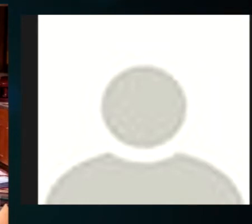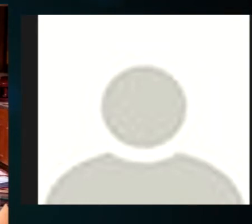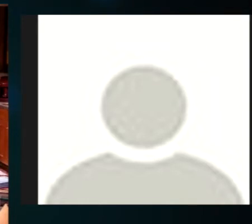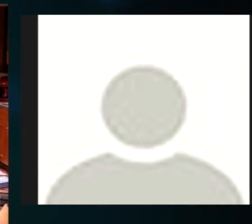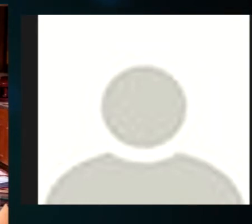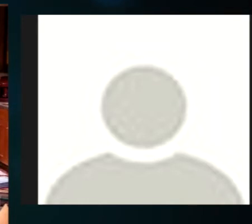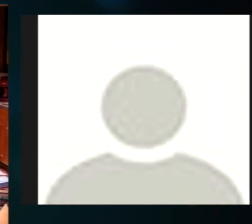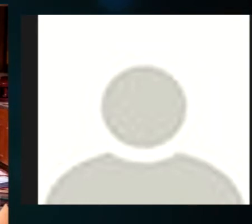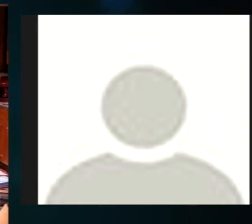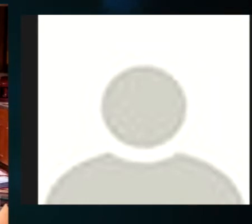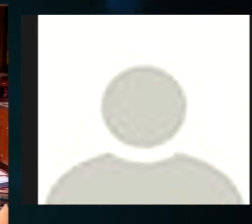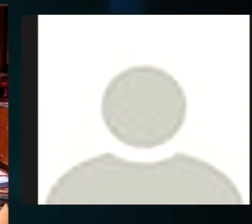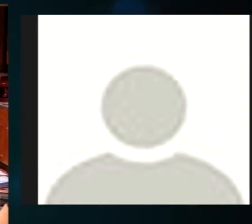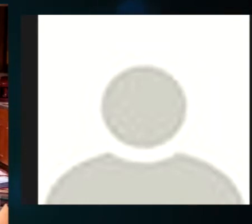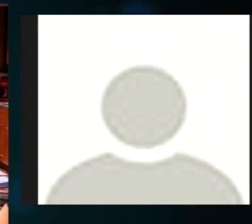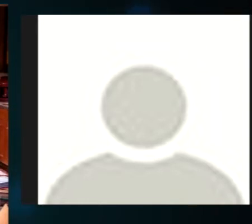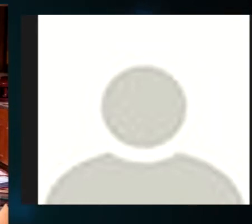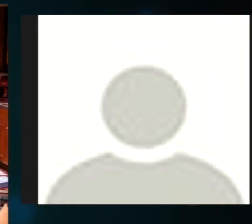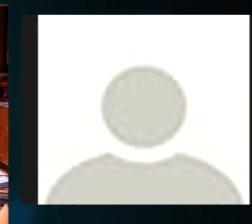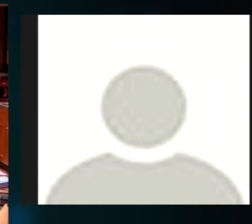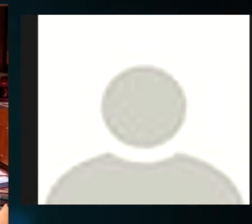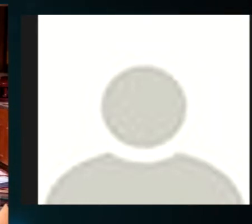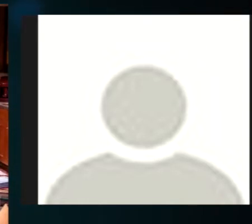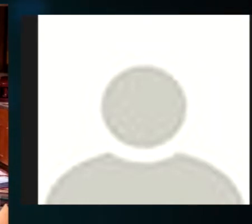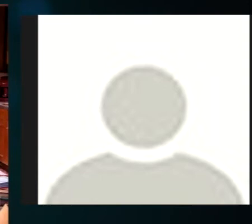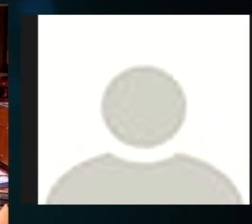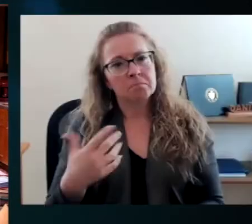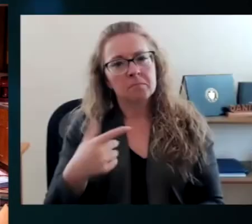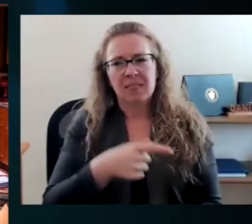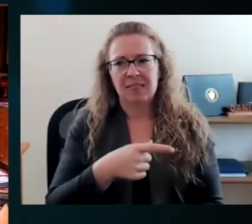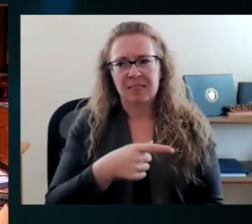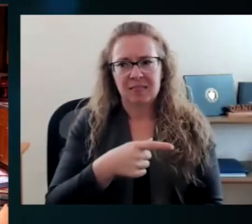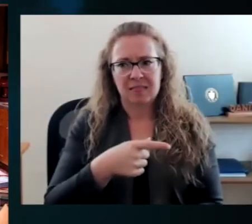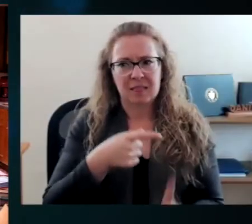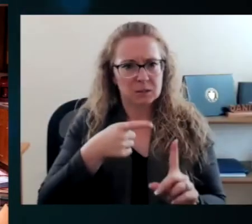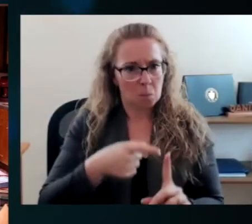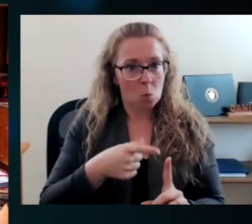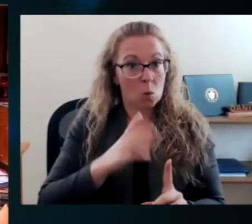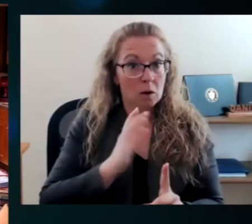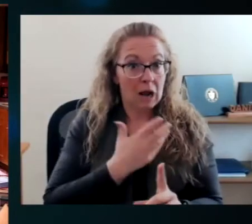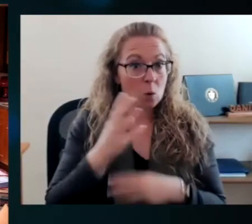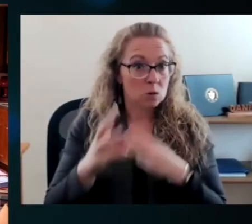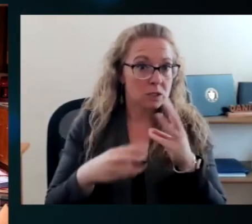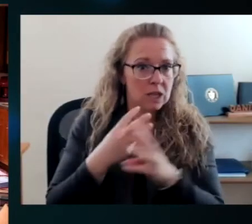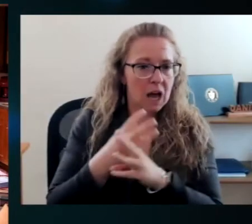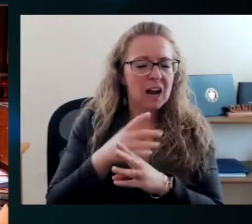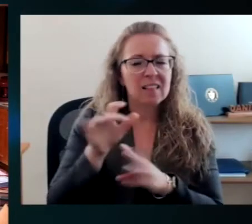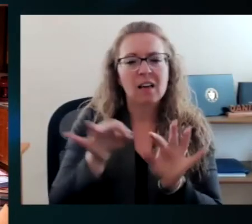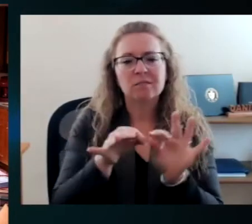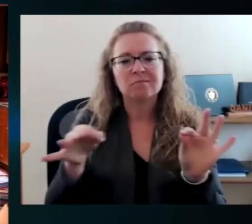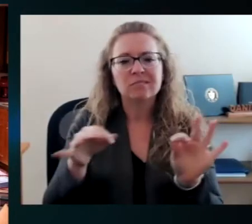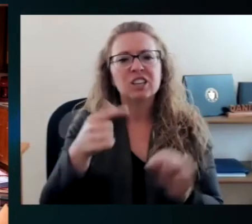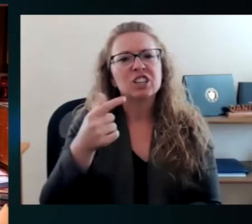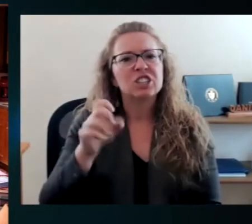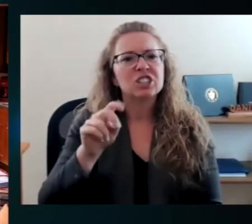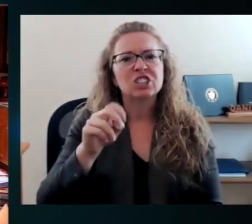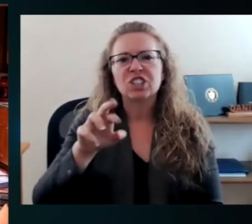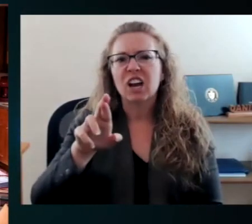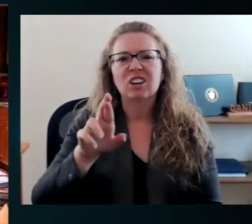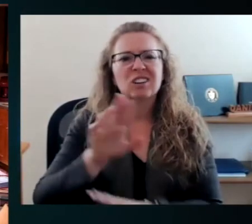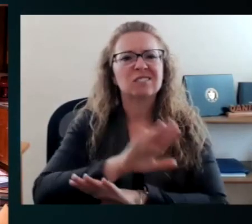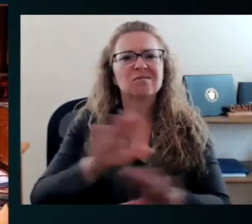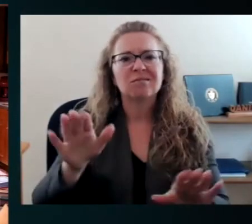I thought at this point in time in our society, we should change that from gender to gender